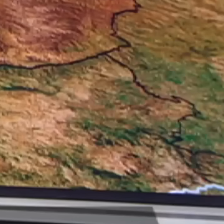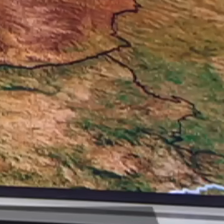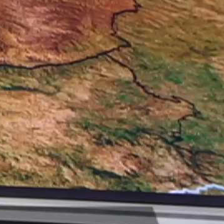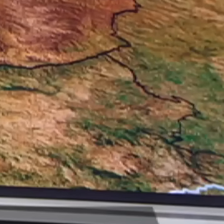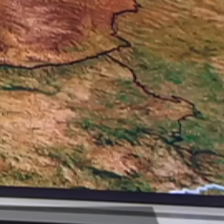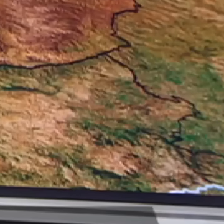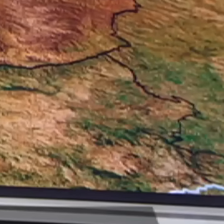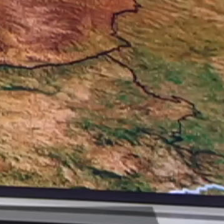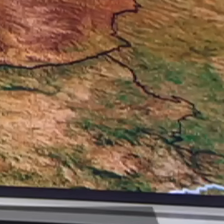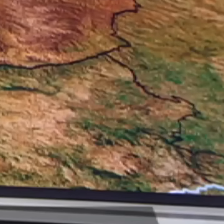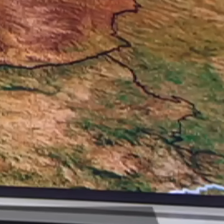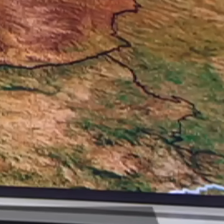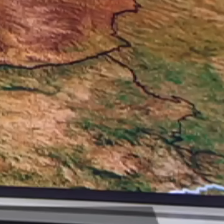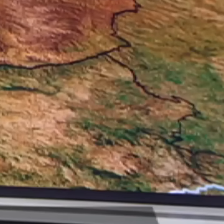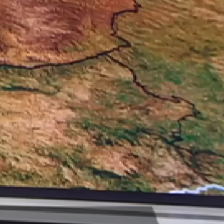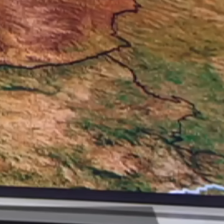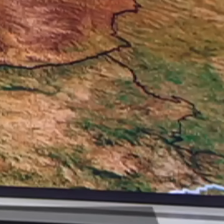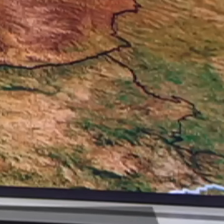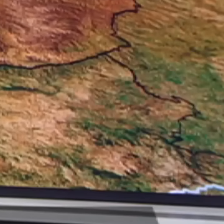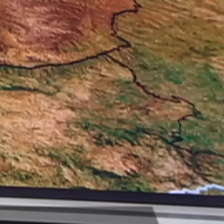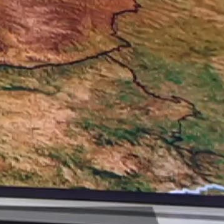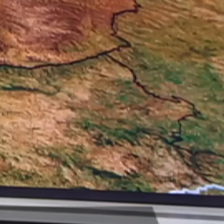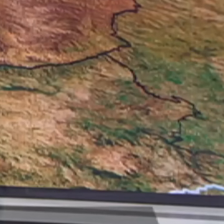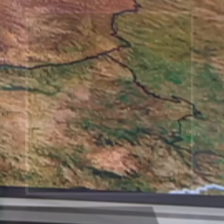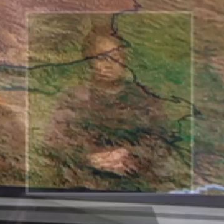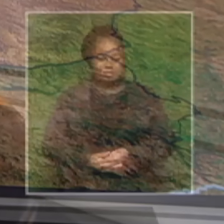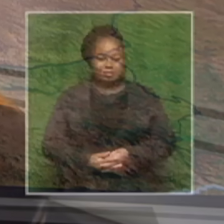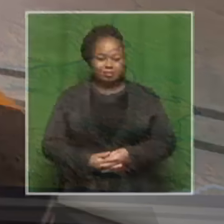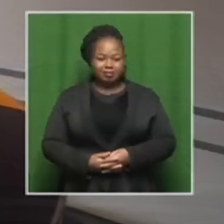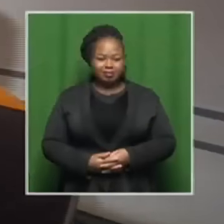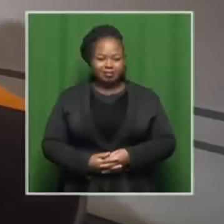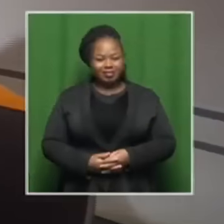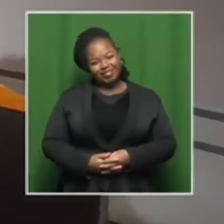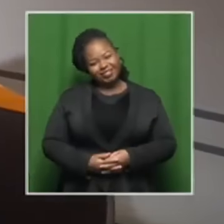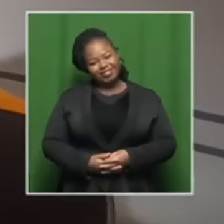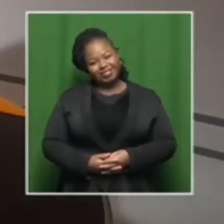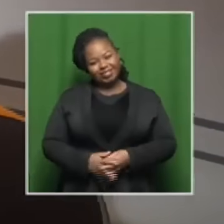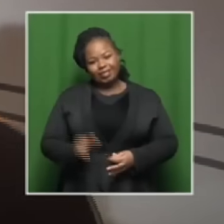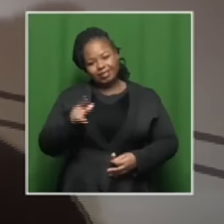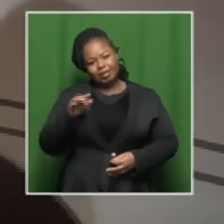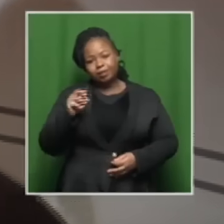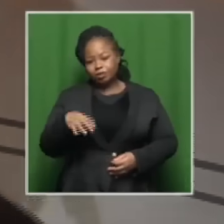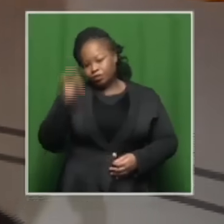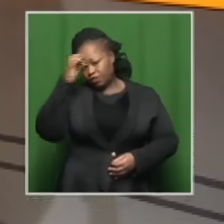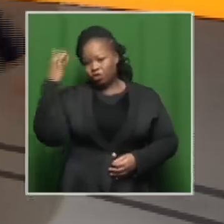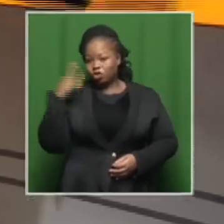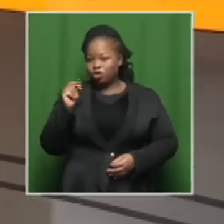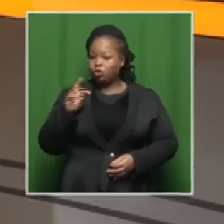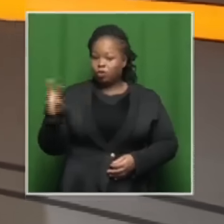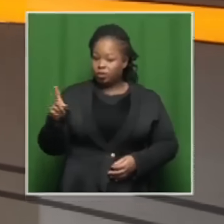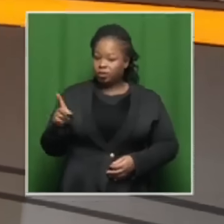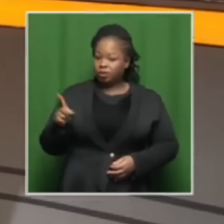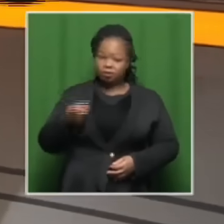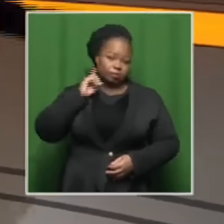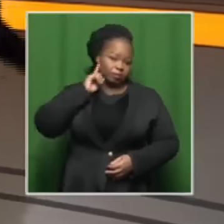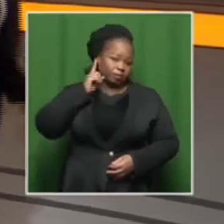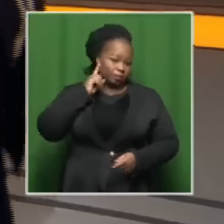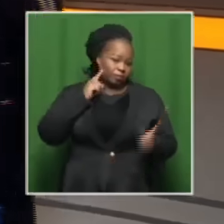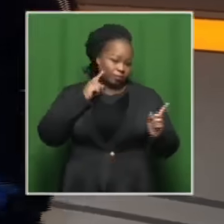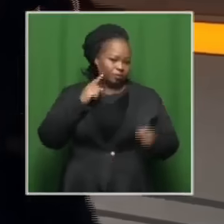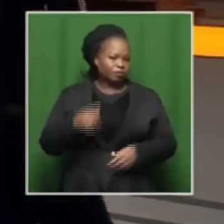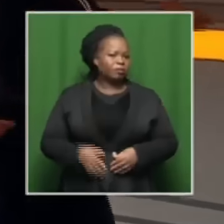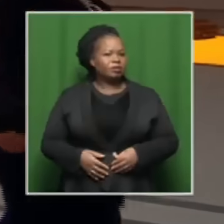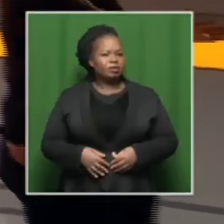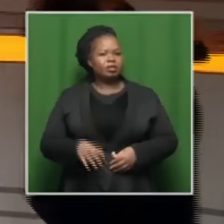skies, and there is that rain down in the southwest. Simon, you forgot the northwest. That's very naughty of you. Tell me about